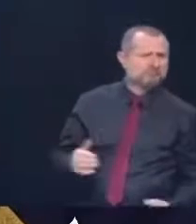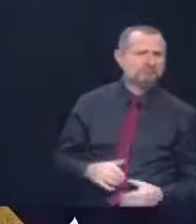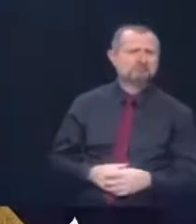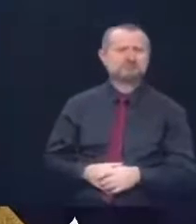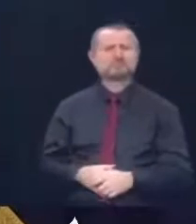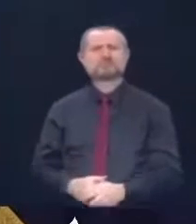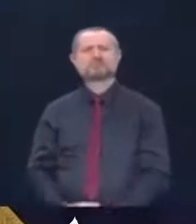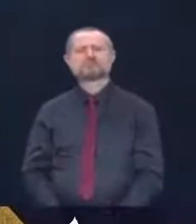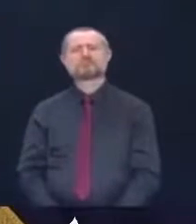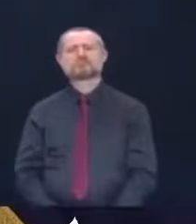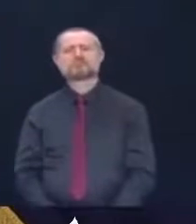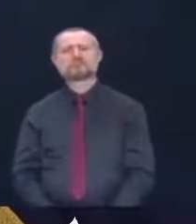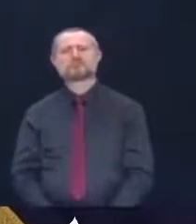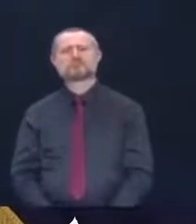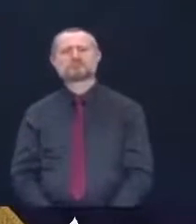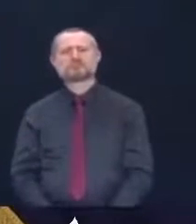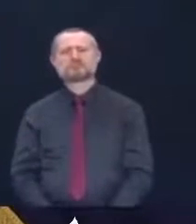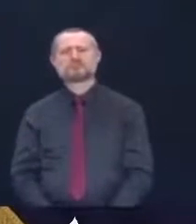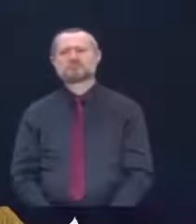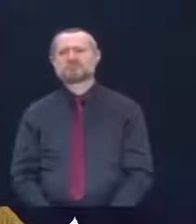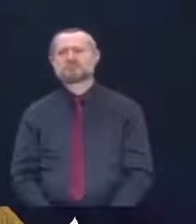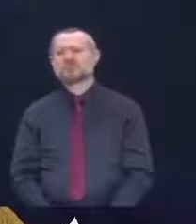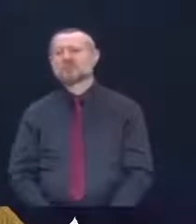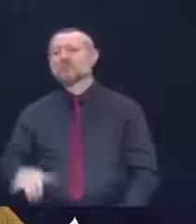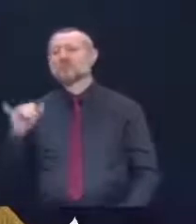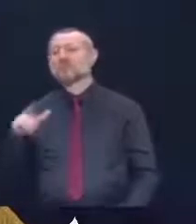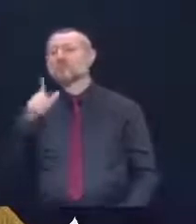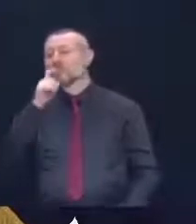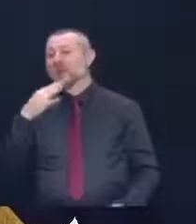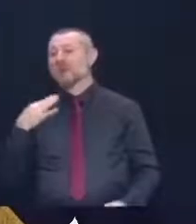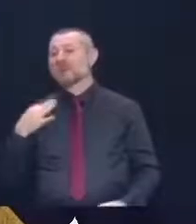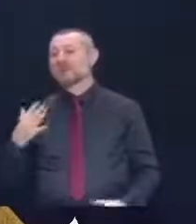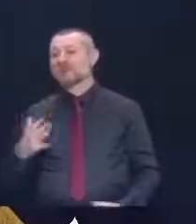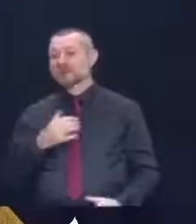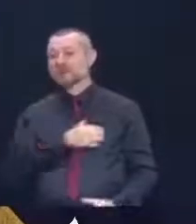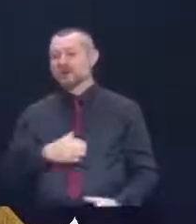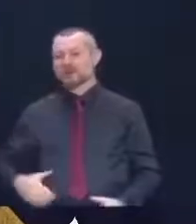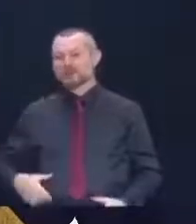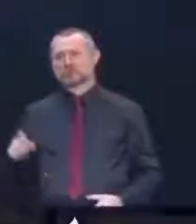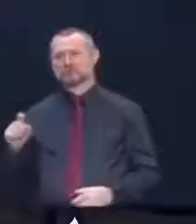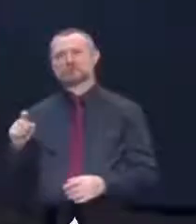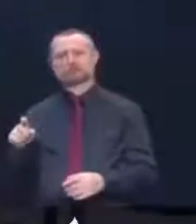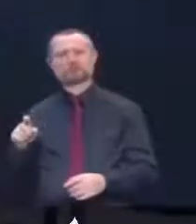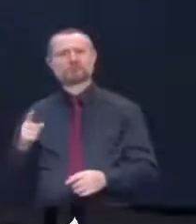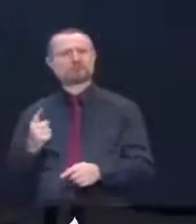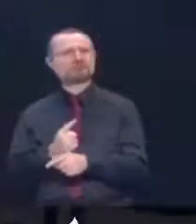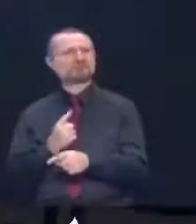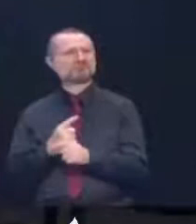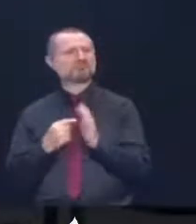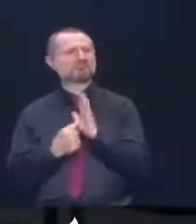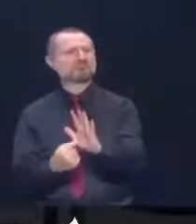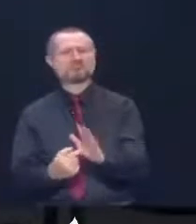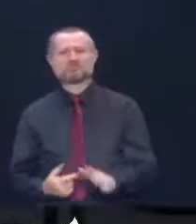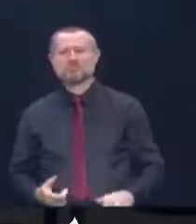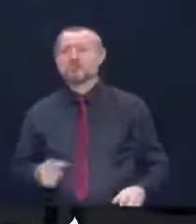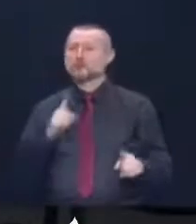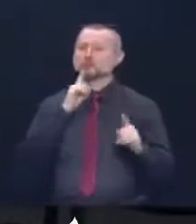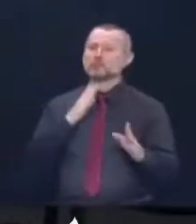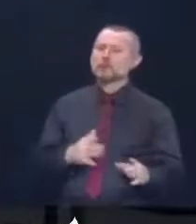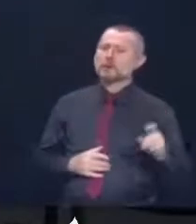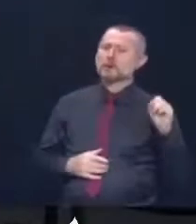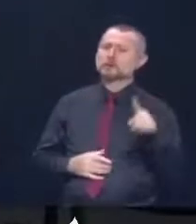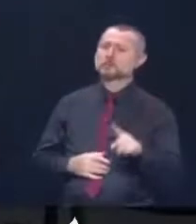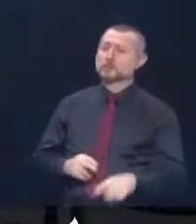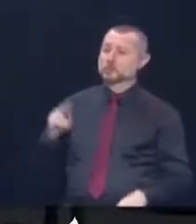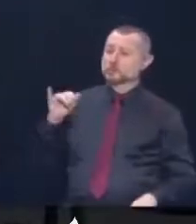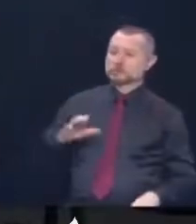and I think, if anything, they should be setting a higher bar. Pretty much anywhere you go in the city today, you see